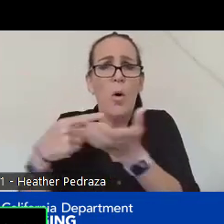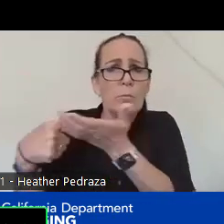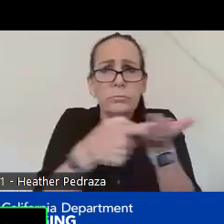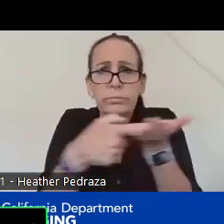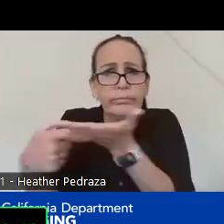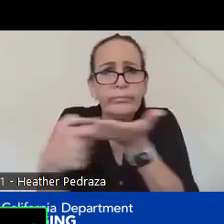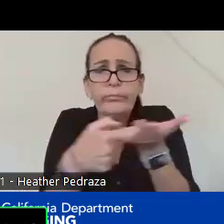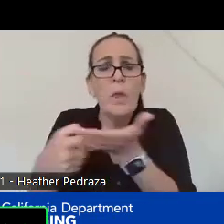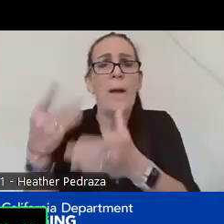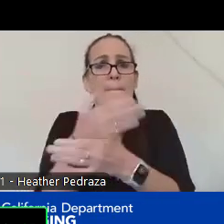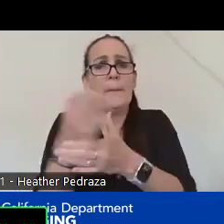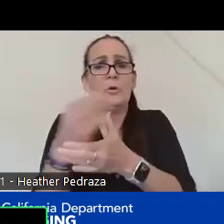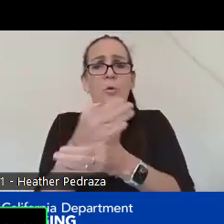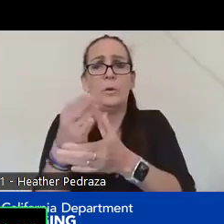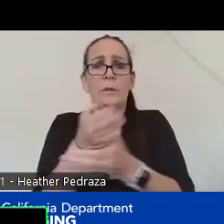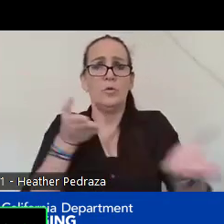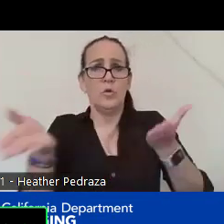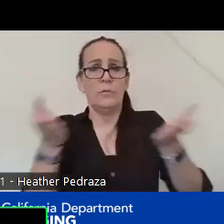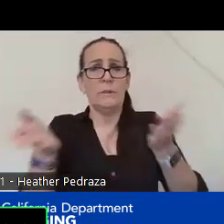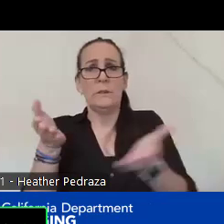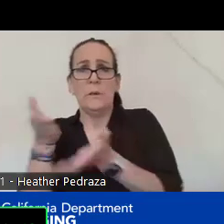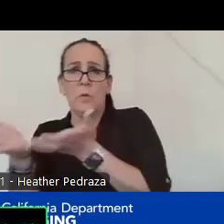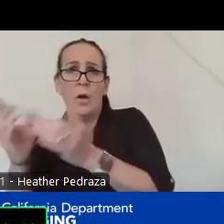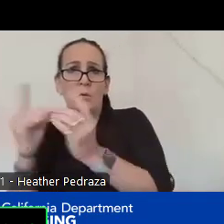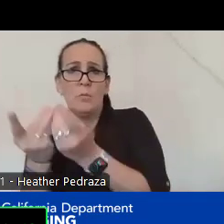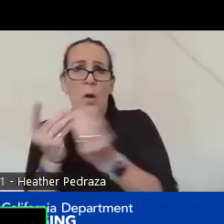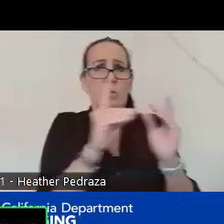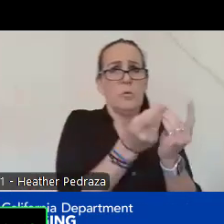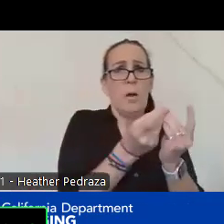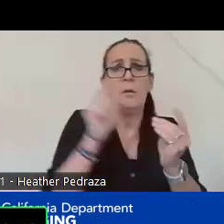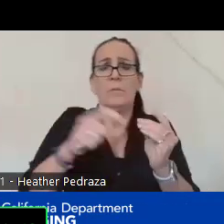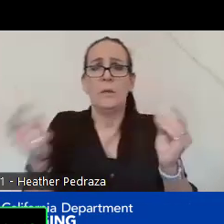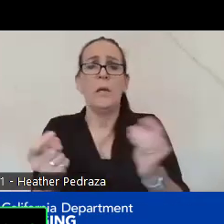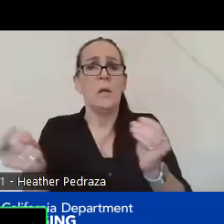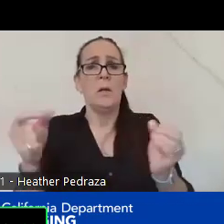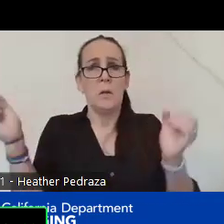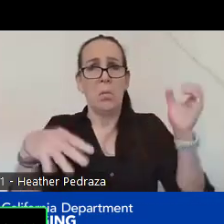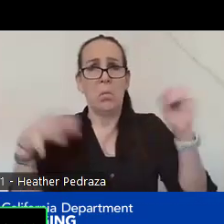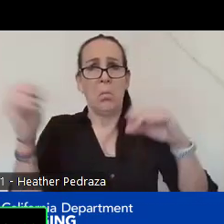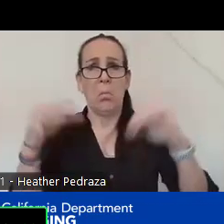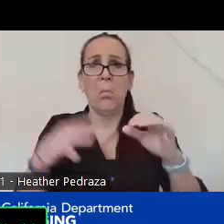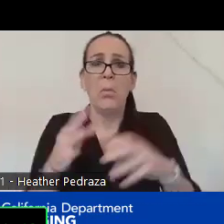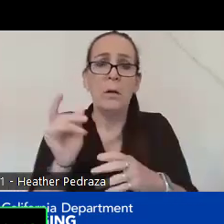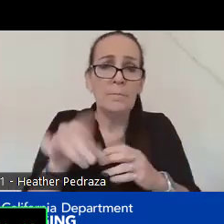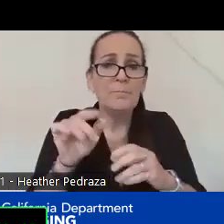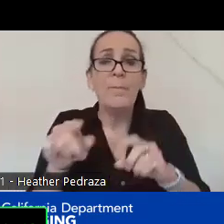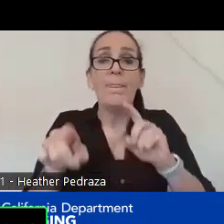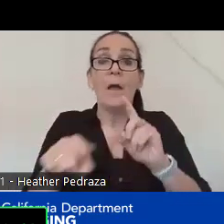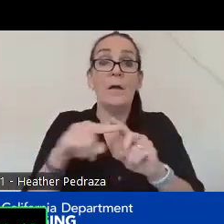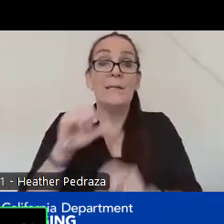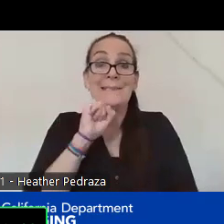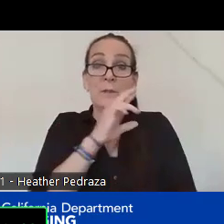of less, to help seniors who are not only seniors, but seniors who have